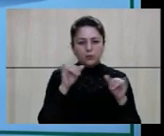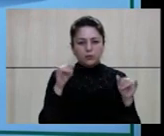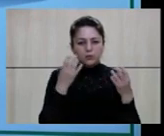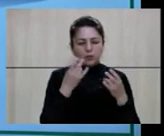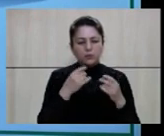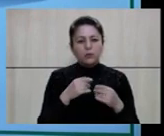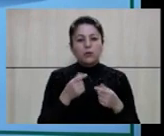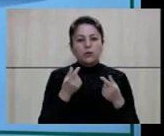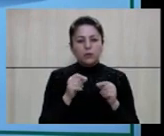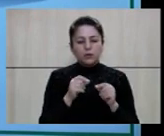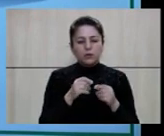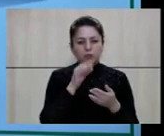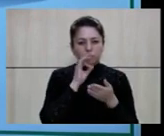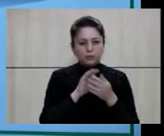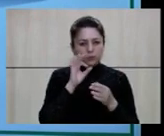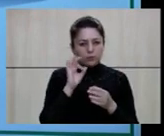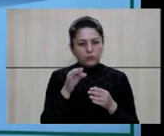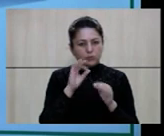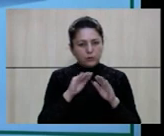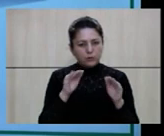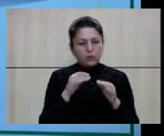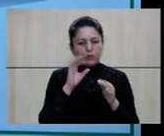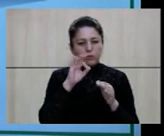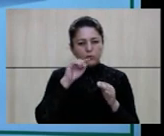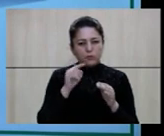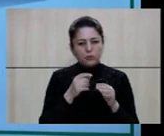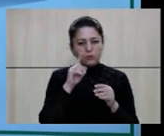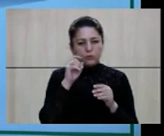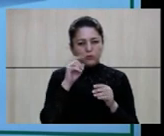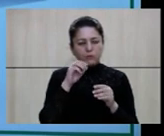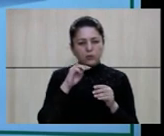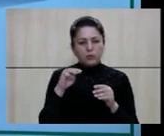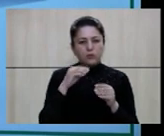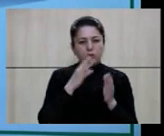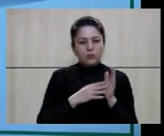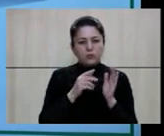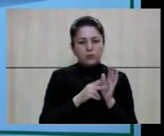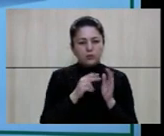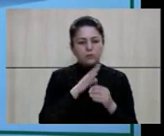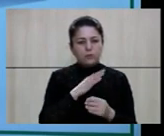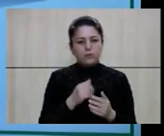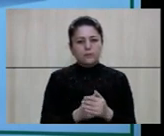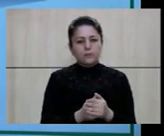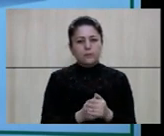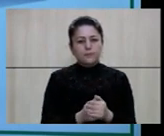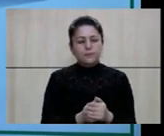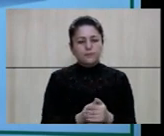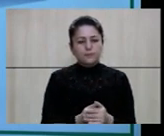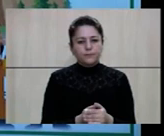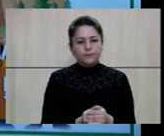Qani, javobingiz to'g'ri chiqibdimi? 0 butun 100 mingdan 98.